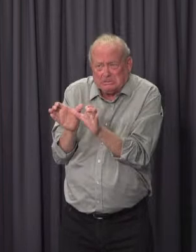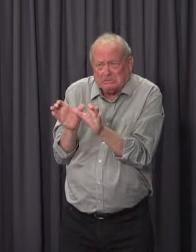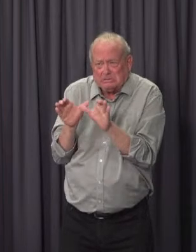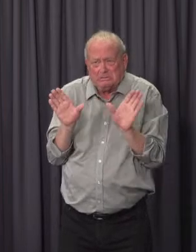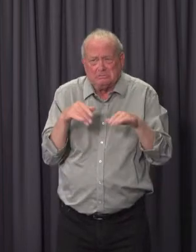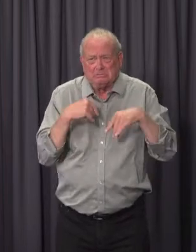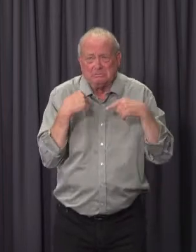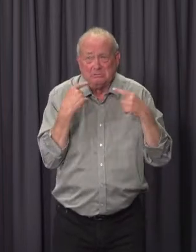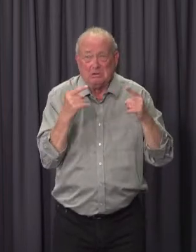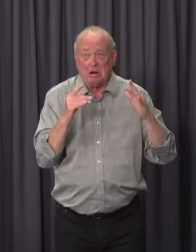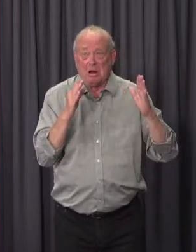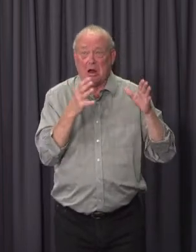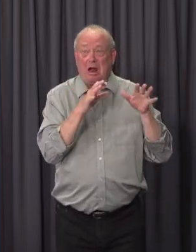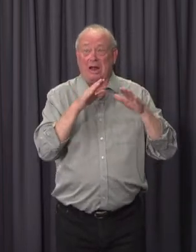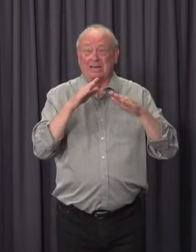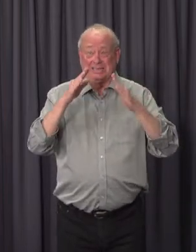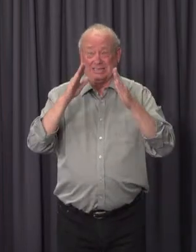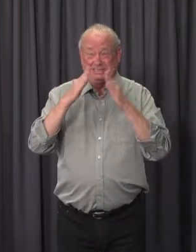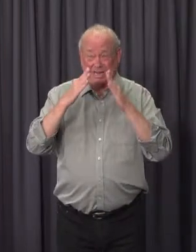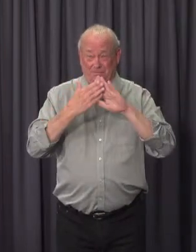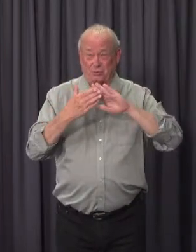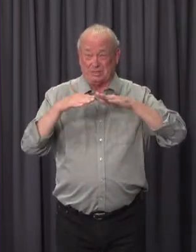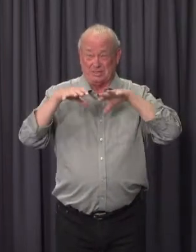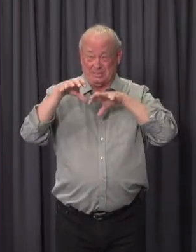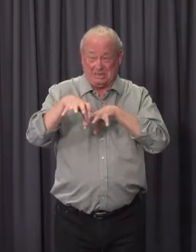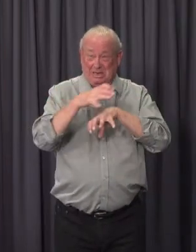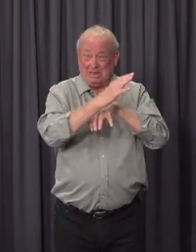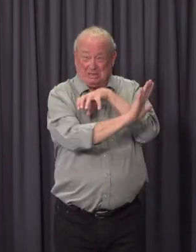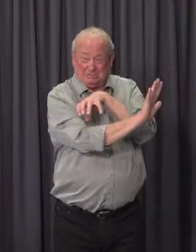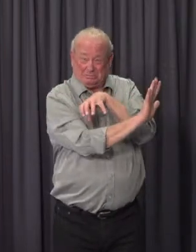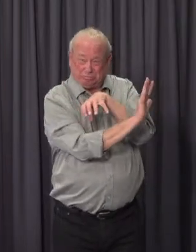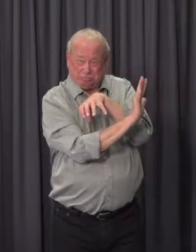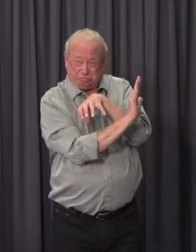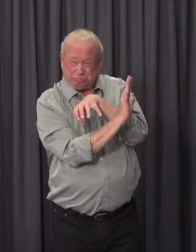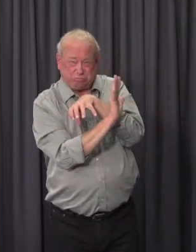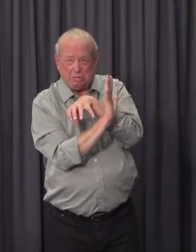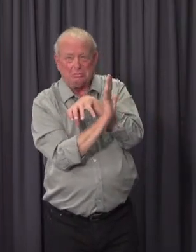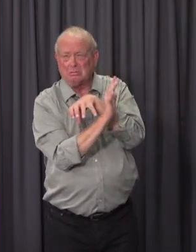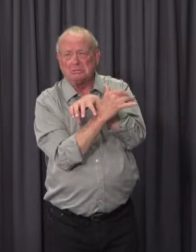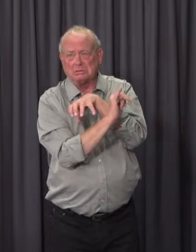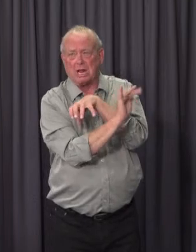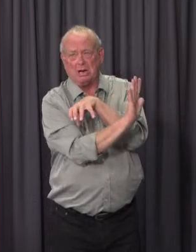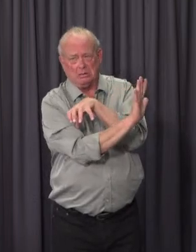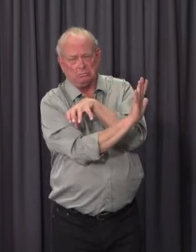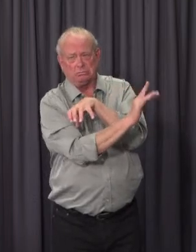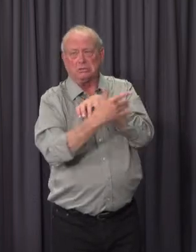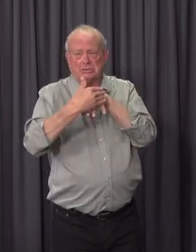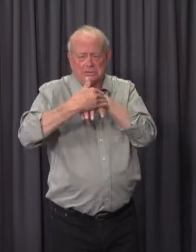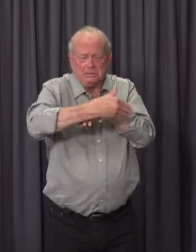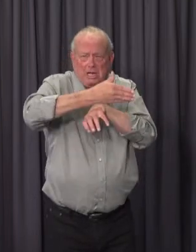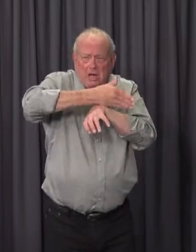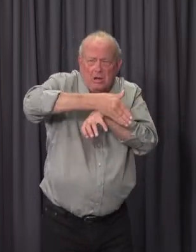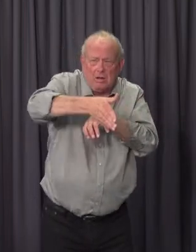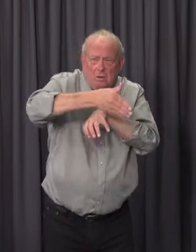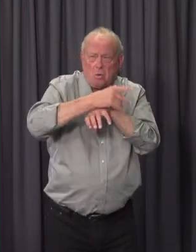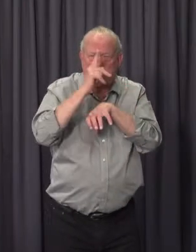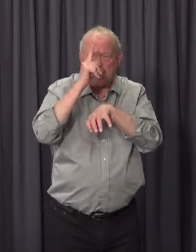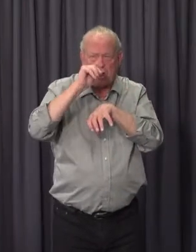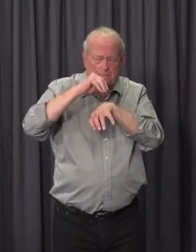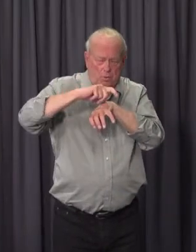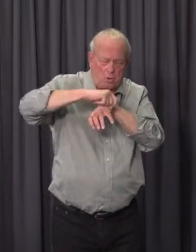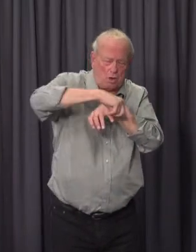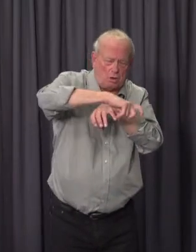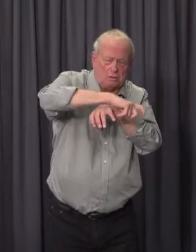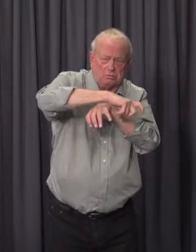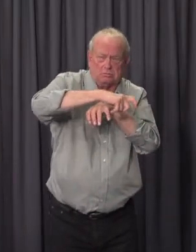not moved any closer to the community. It is still approximately 1 kilometer, but the main difference there is the amount of